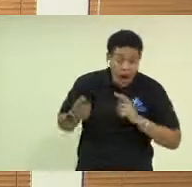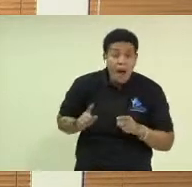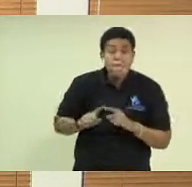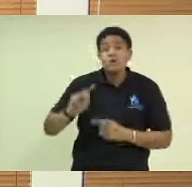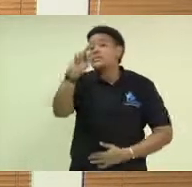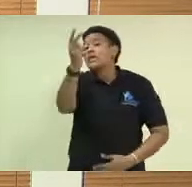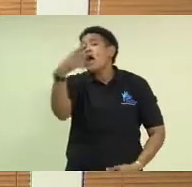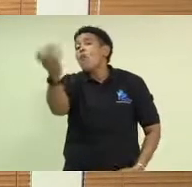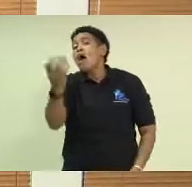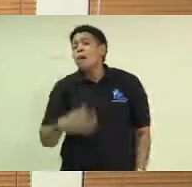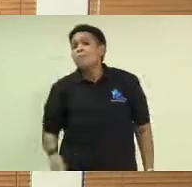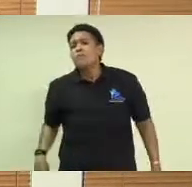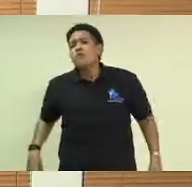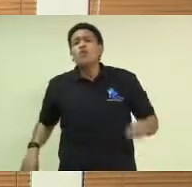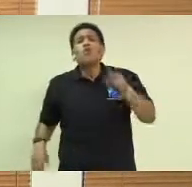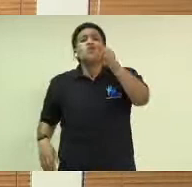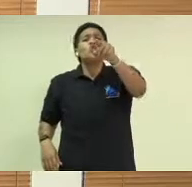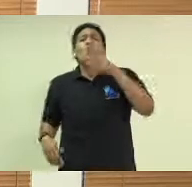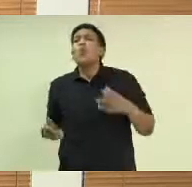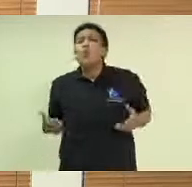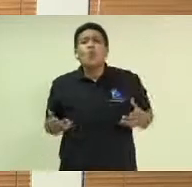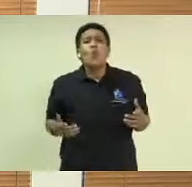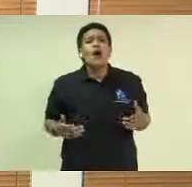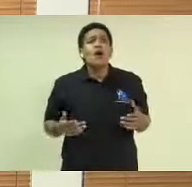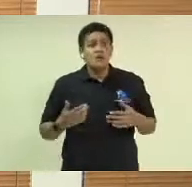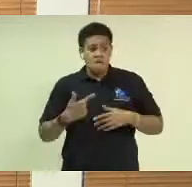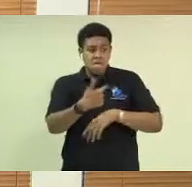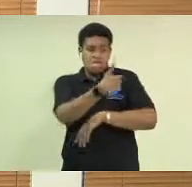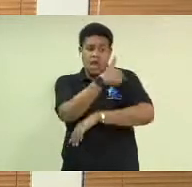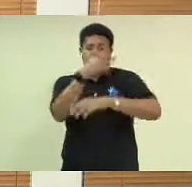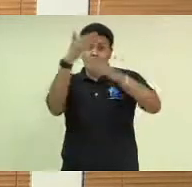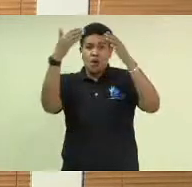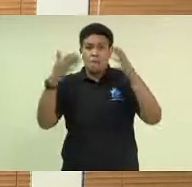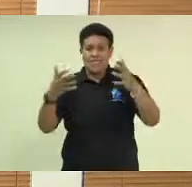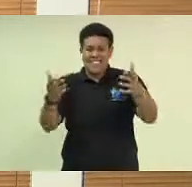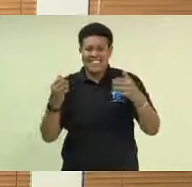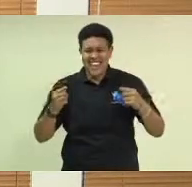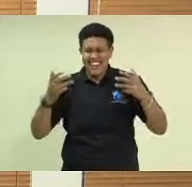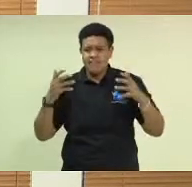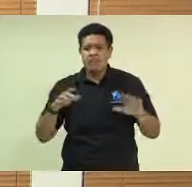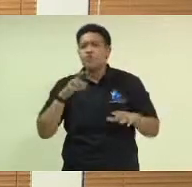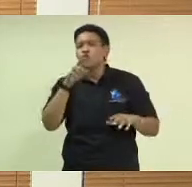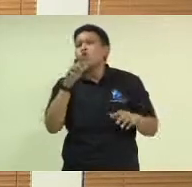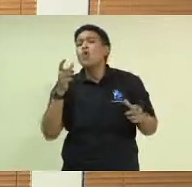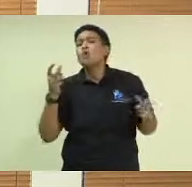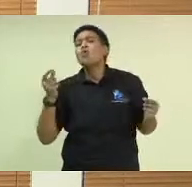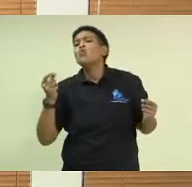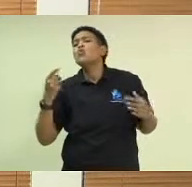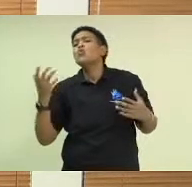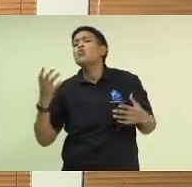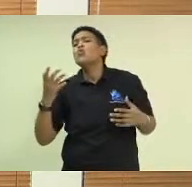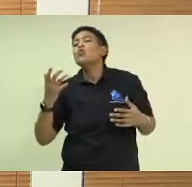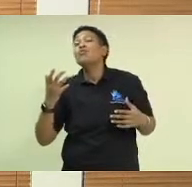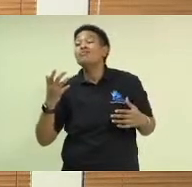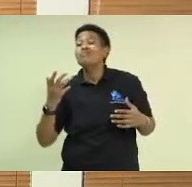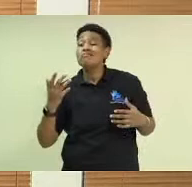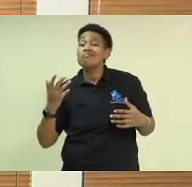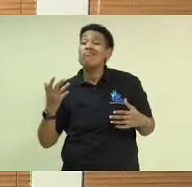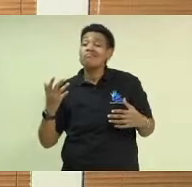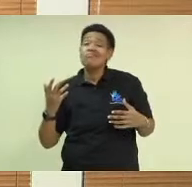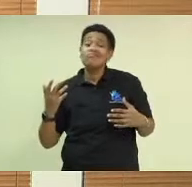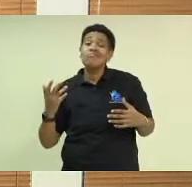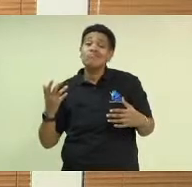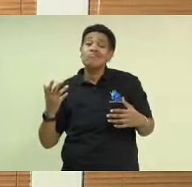secondly, you are, as a vaccinated person, are doing a disservice